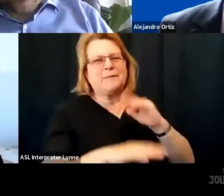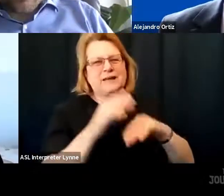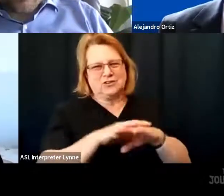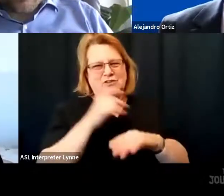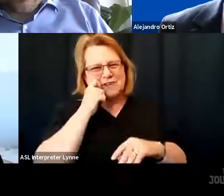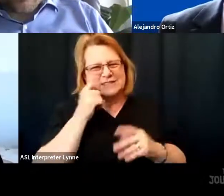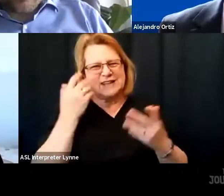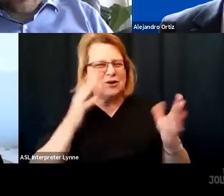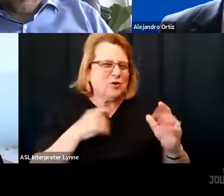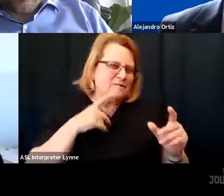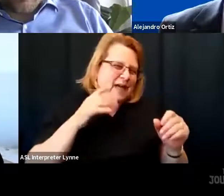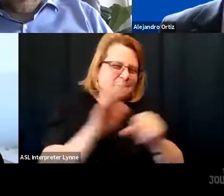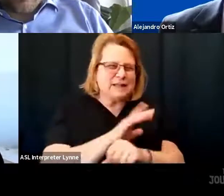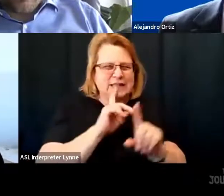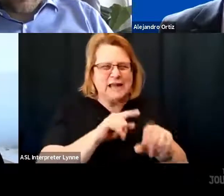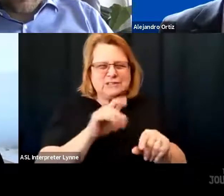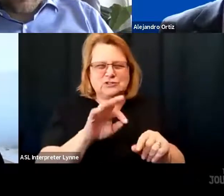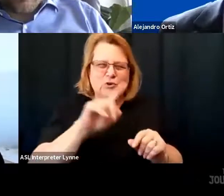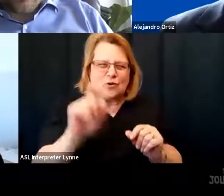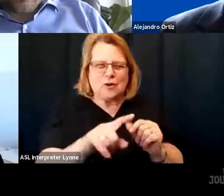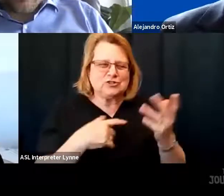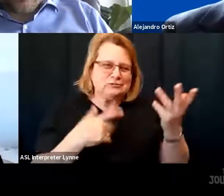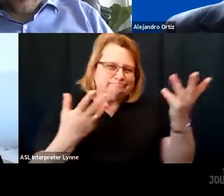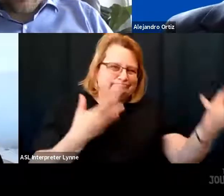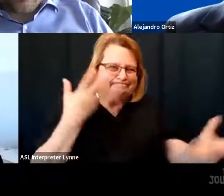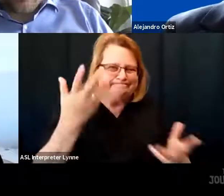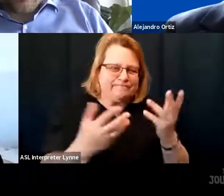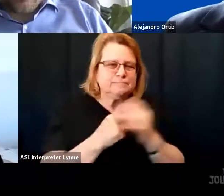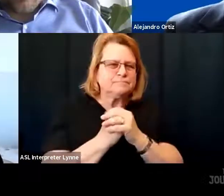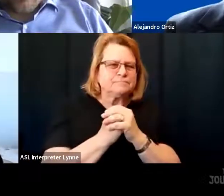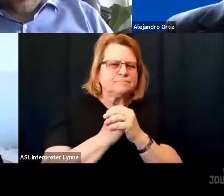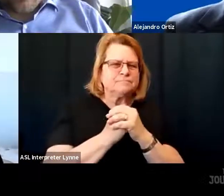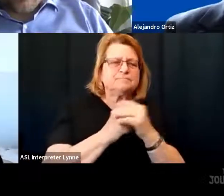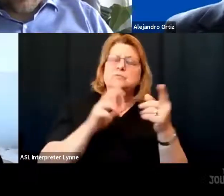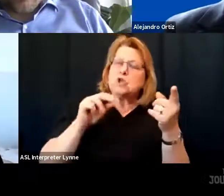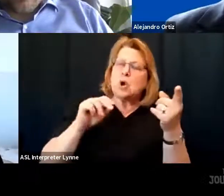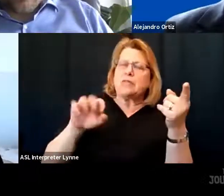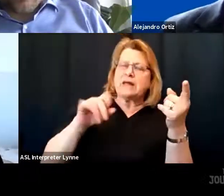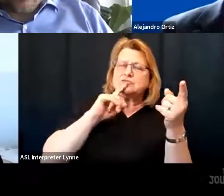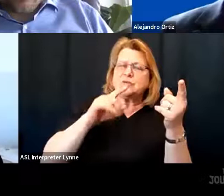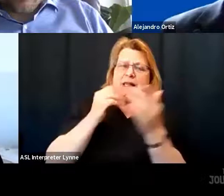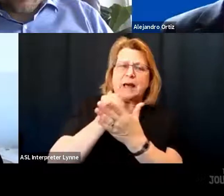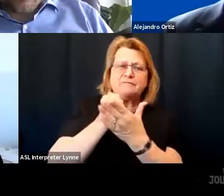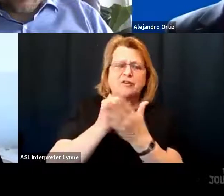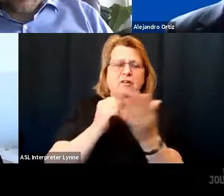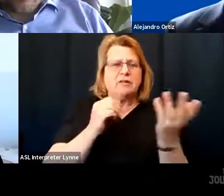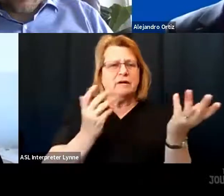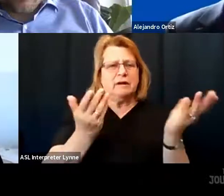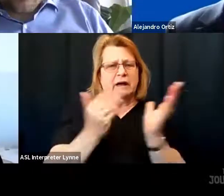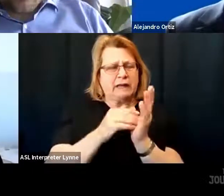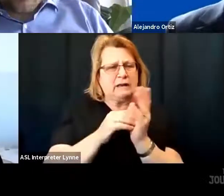that completely answers your question, if I missed an aspect of it. No, that's really helpful. And again, I think, you know,